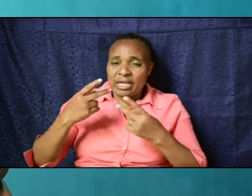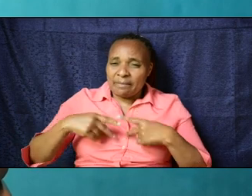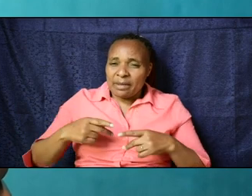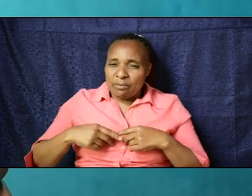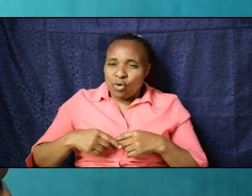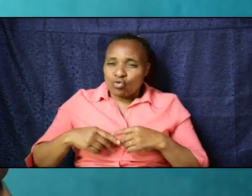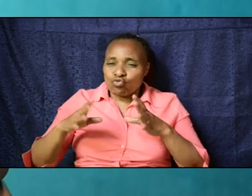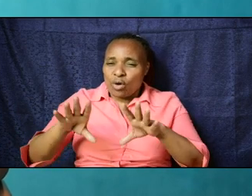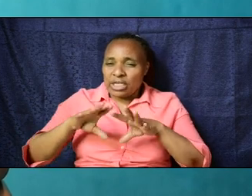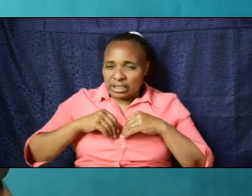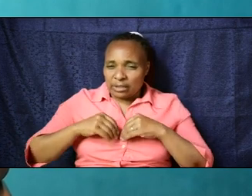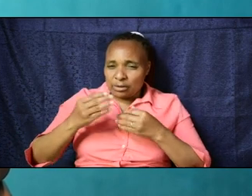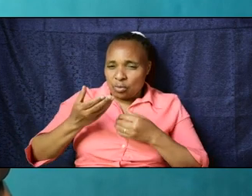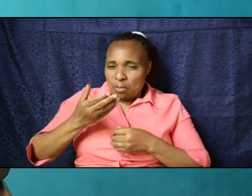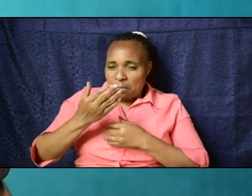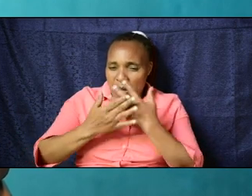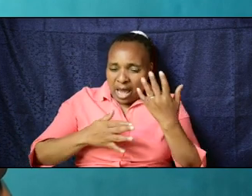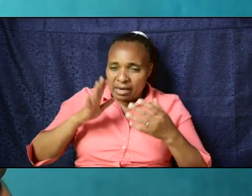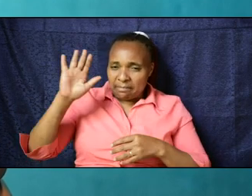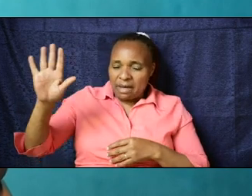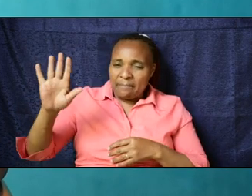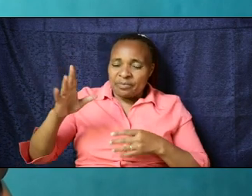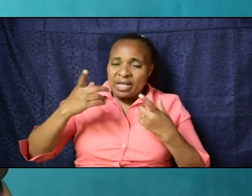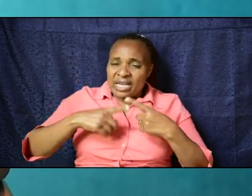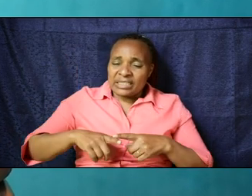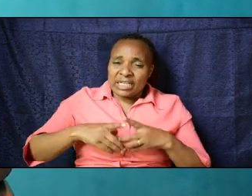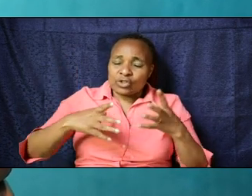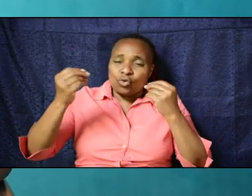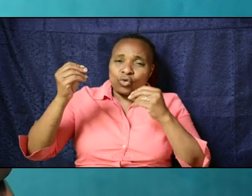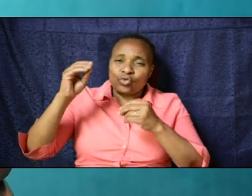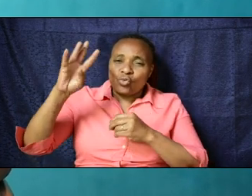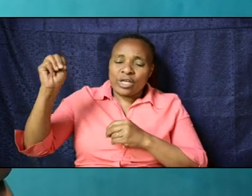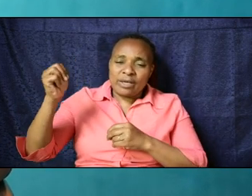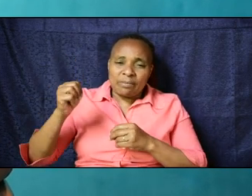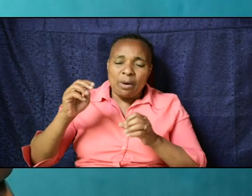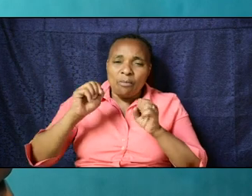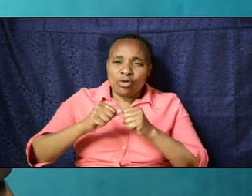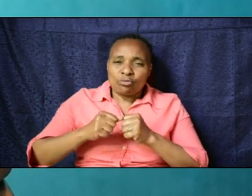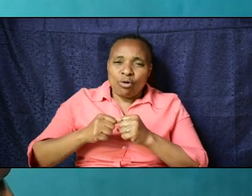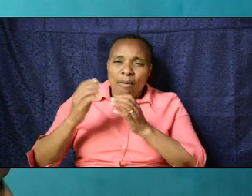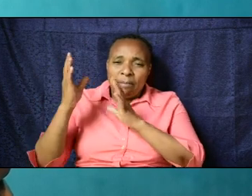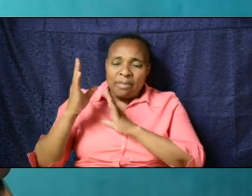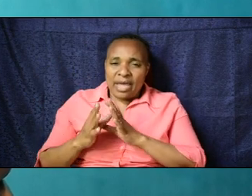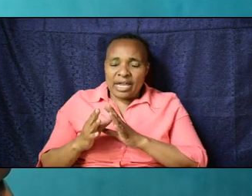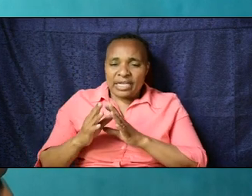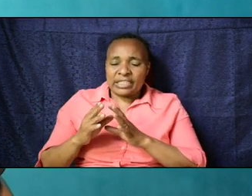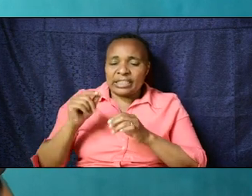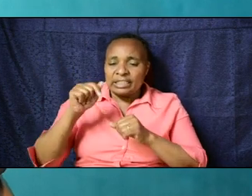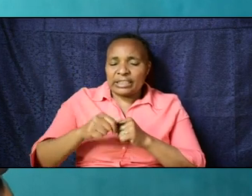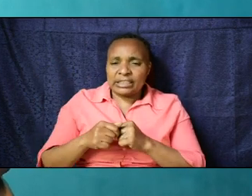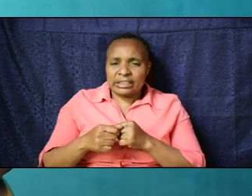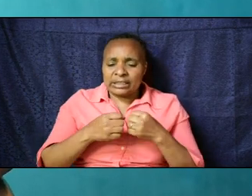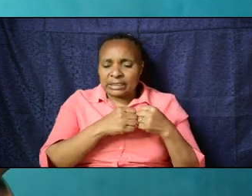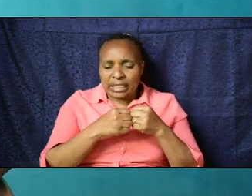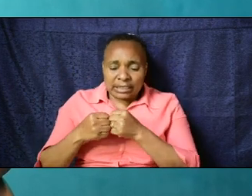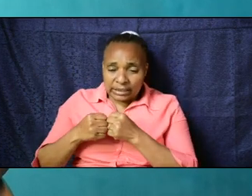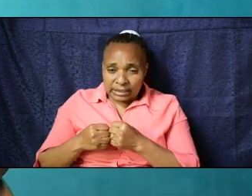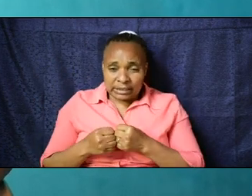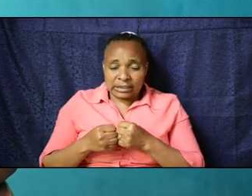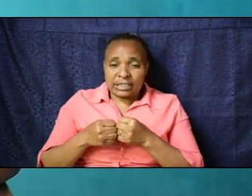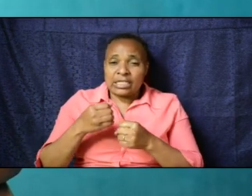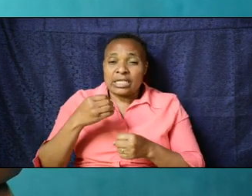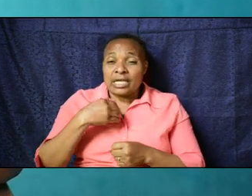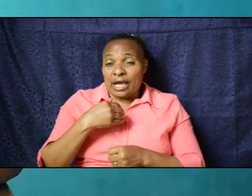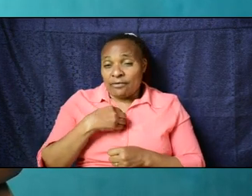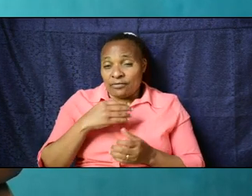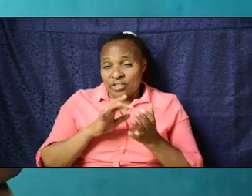blood. Let us then go to him outside the camp, bearing the disgrace he bore. Jesus